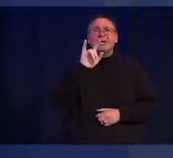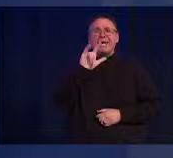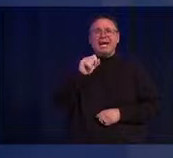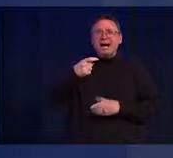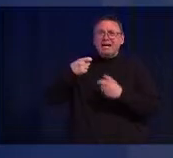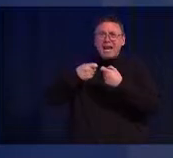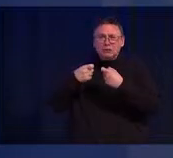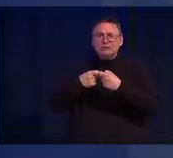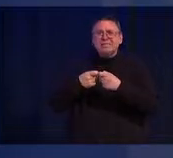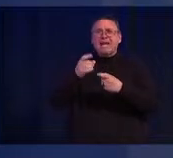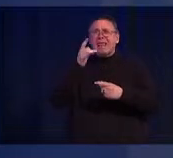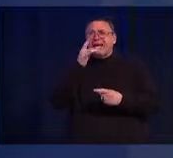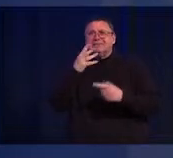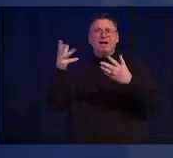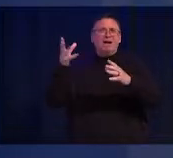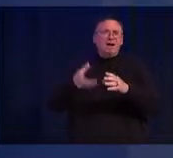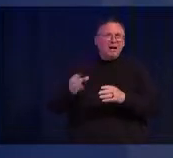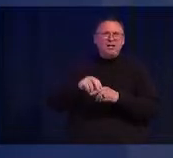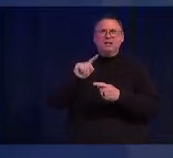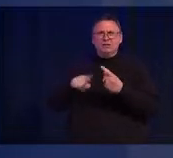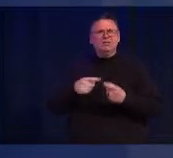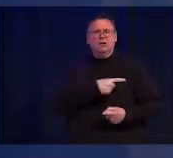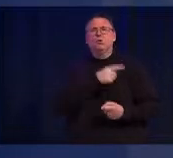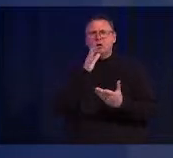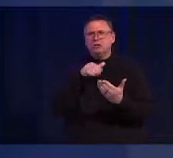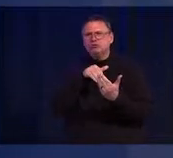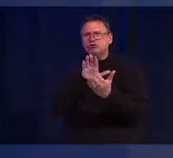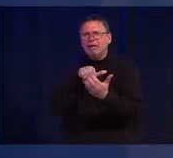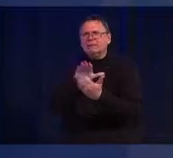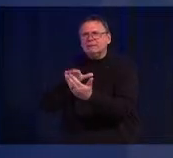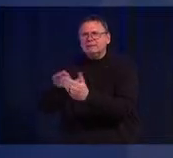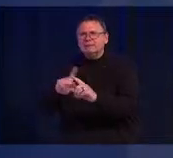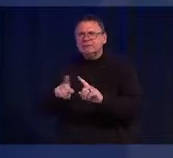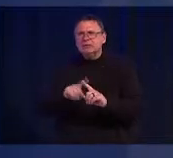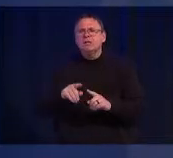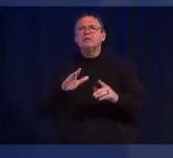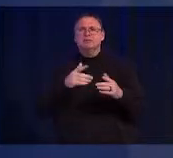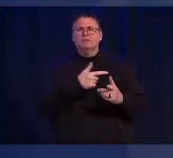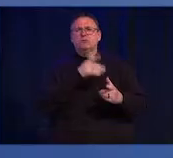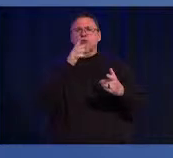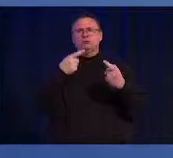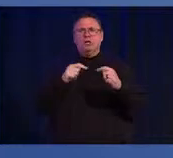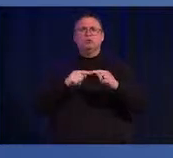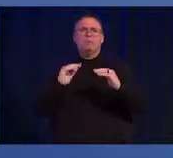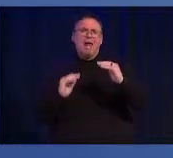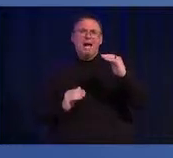but I will also bring common sense and balance. I'm Jennifer McCormick, and I will be your next governor.